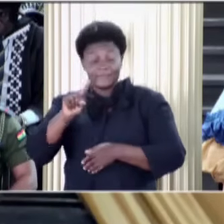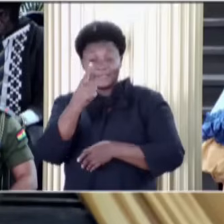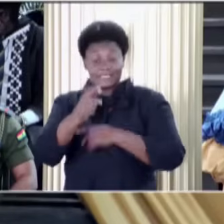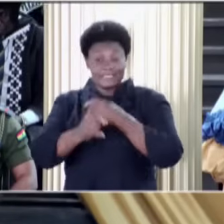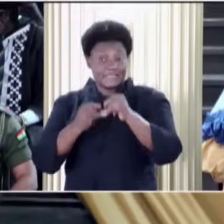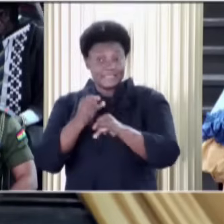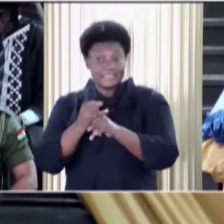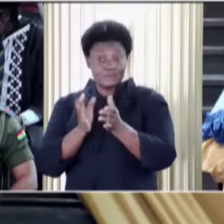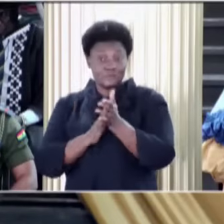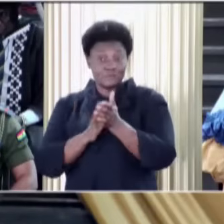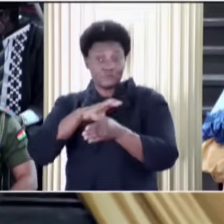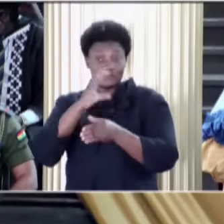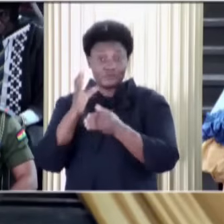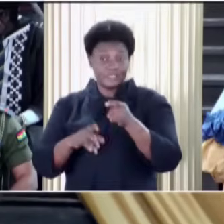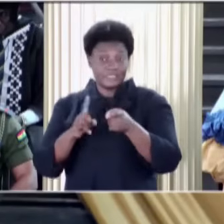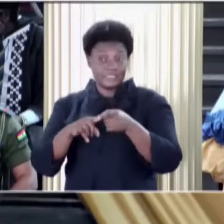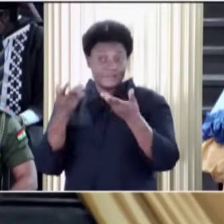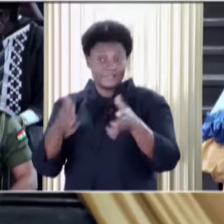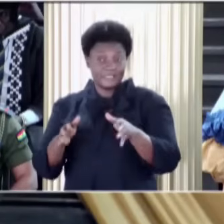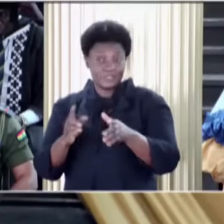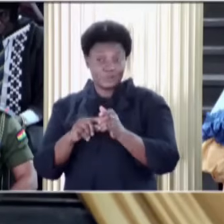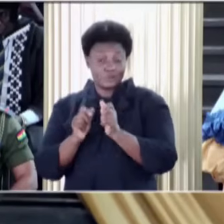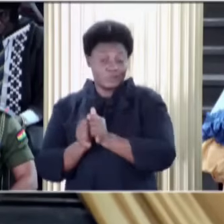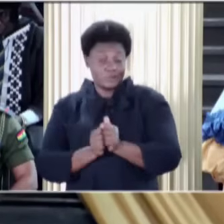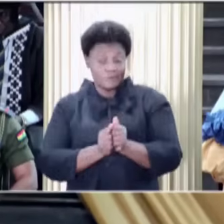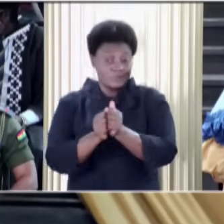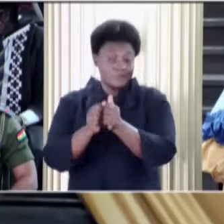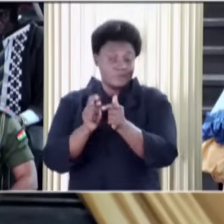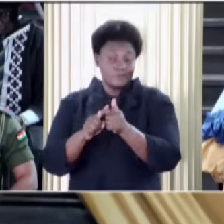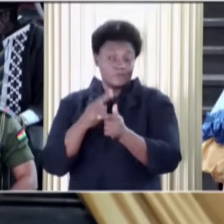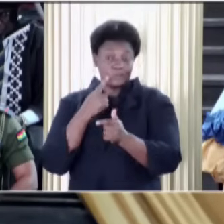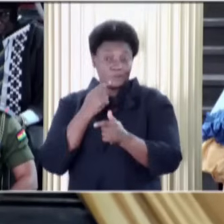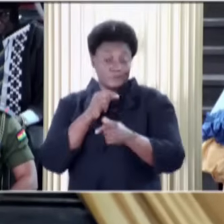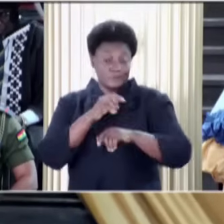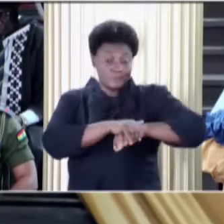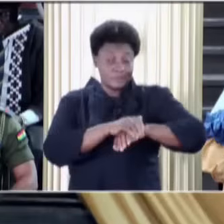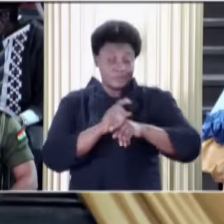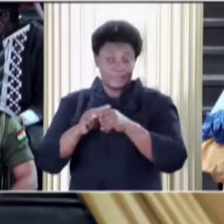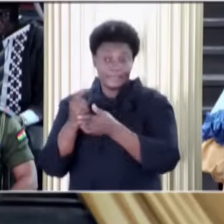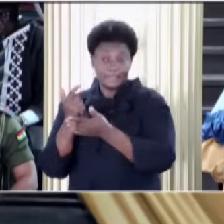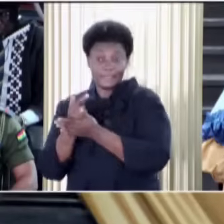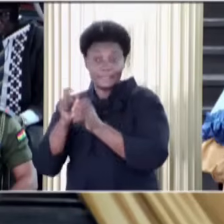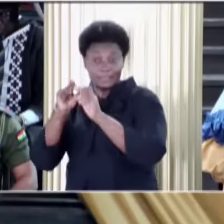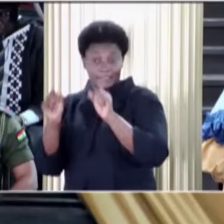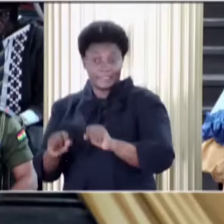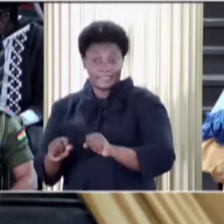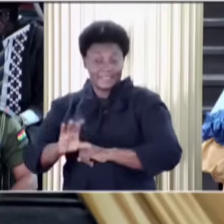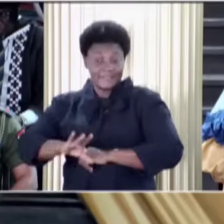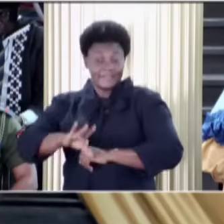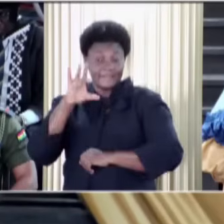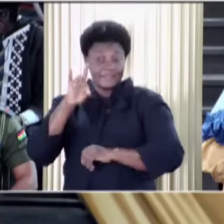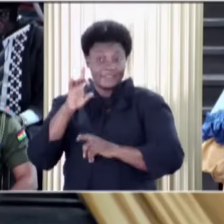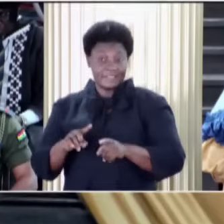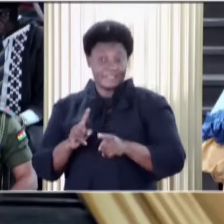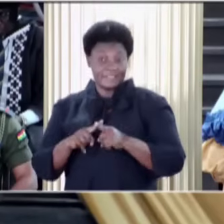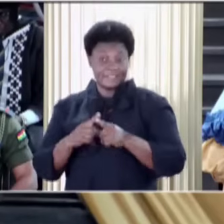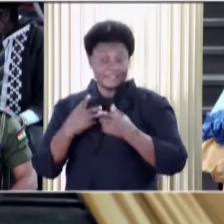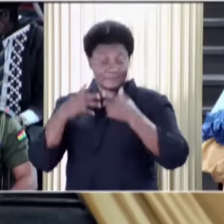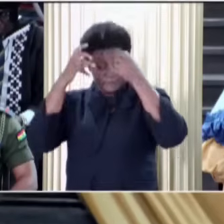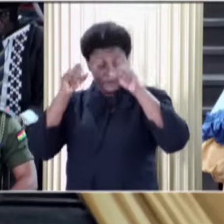Finnish curriculum alongside British and Ghanaian systems, and the founder and the president of a Whale Learning